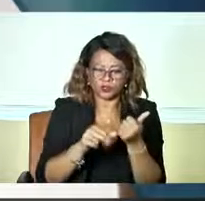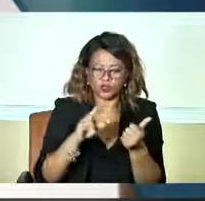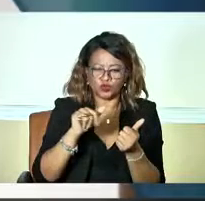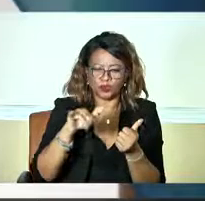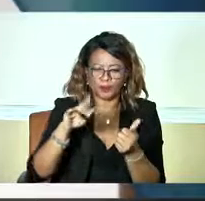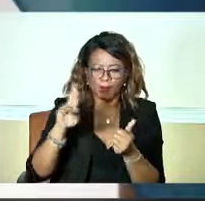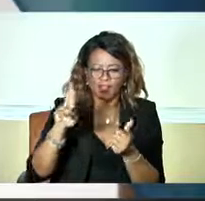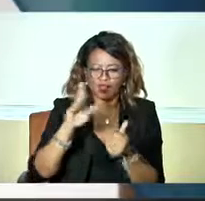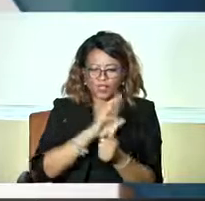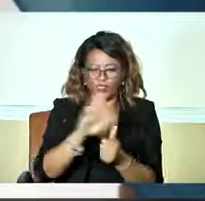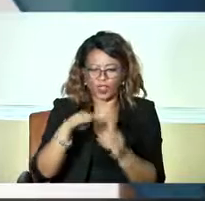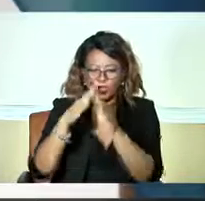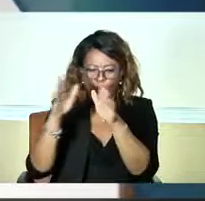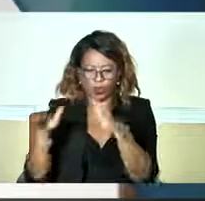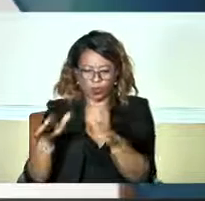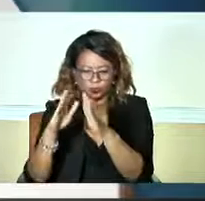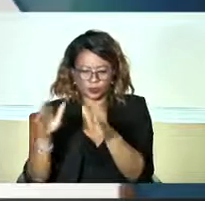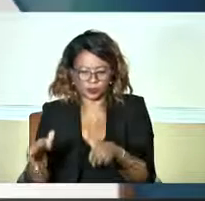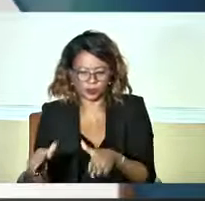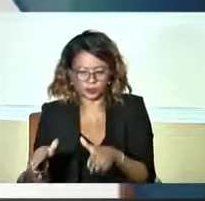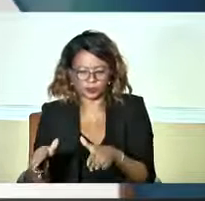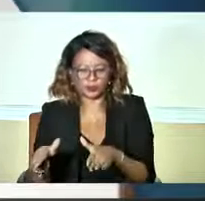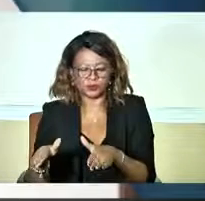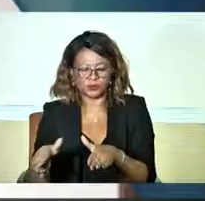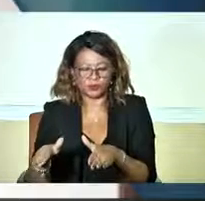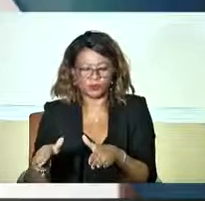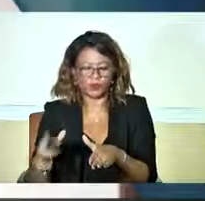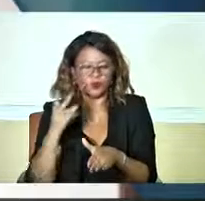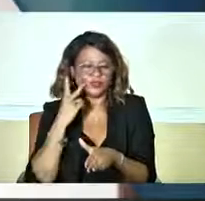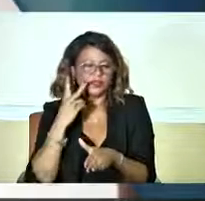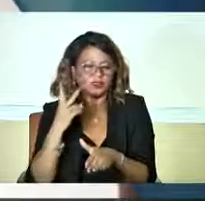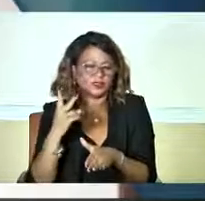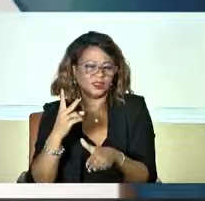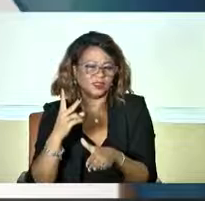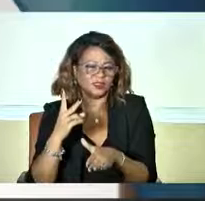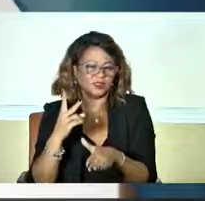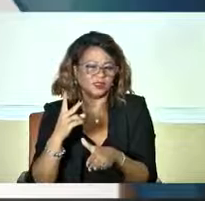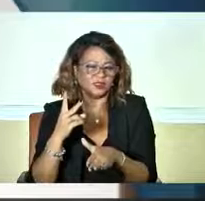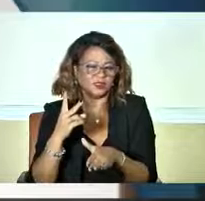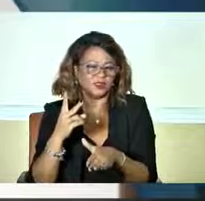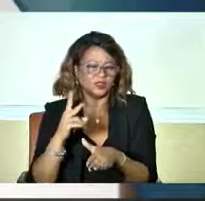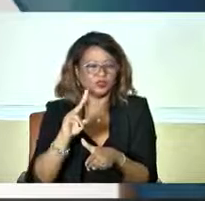homes. Also, we see that, and that corresponds to the